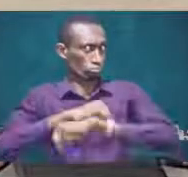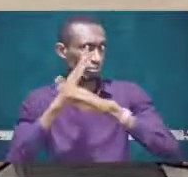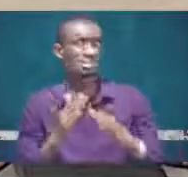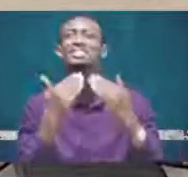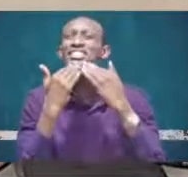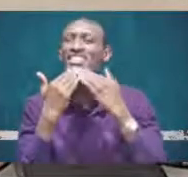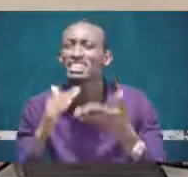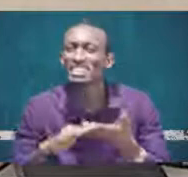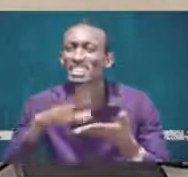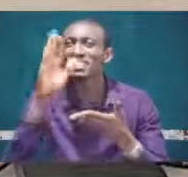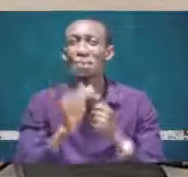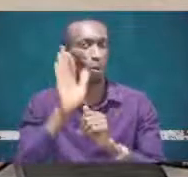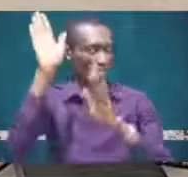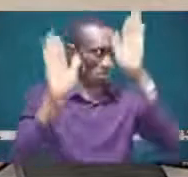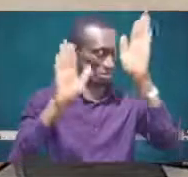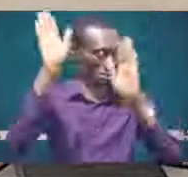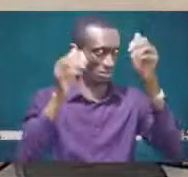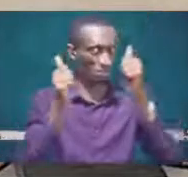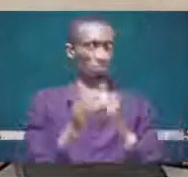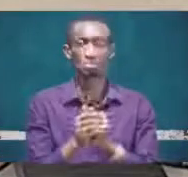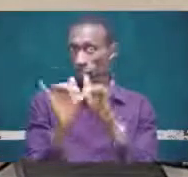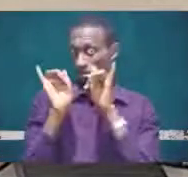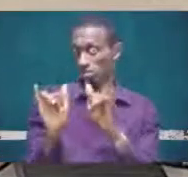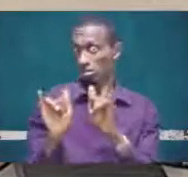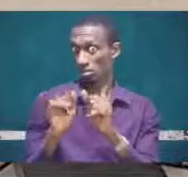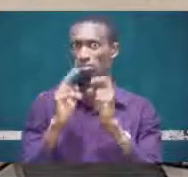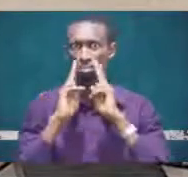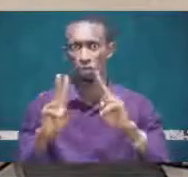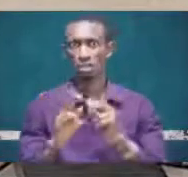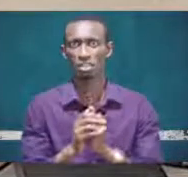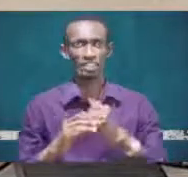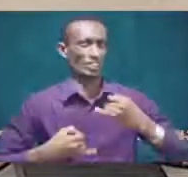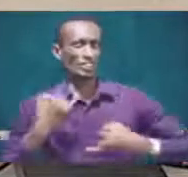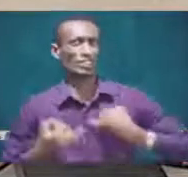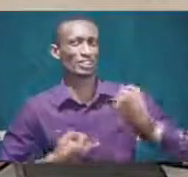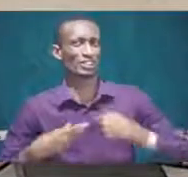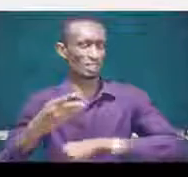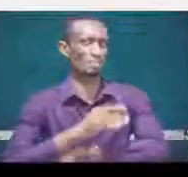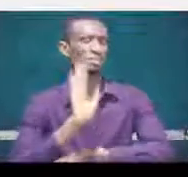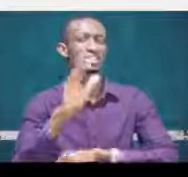much for your active participation. Stay safe and enjoy the rest of the day.